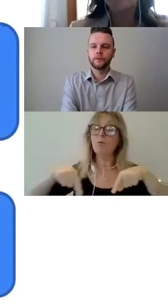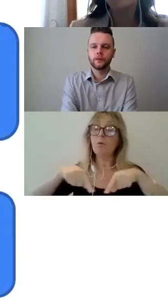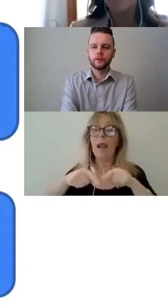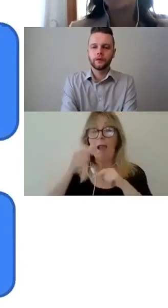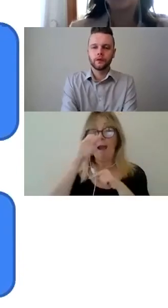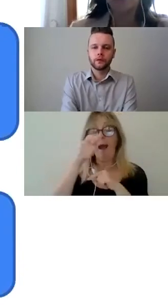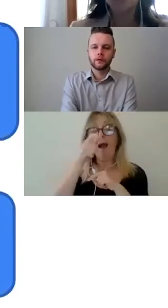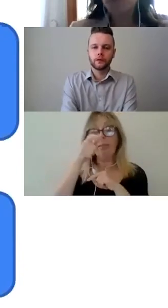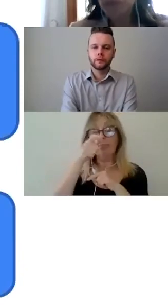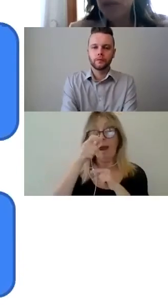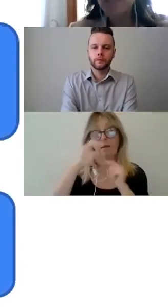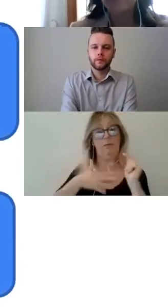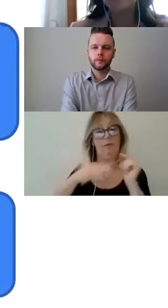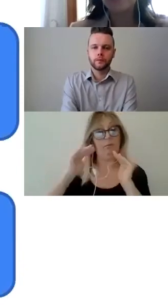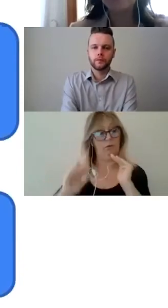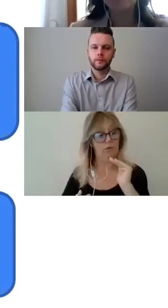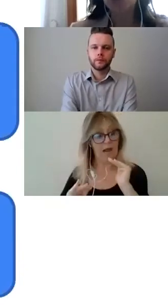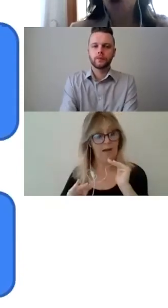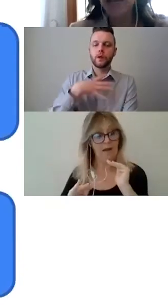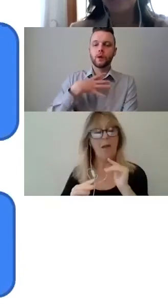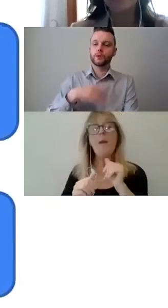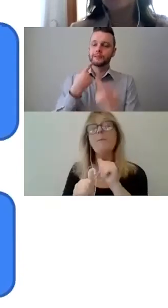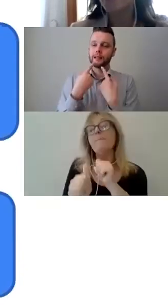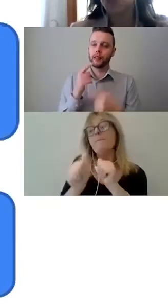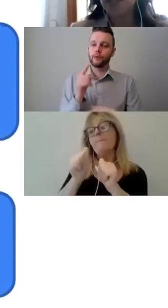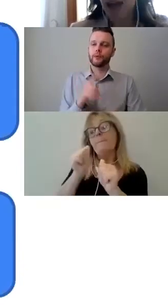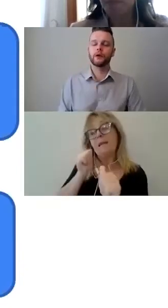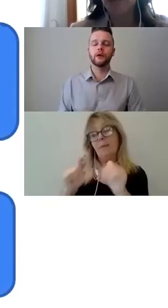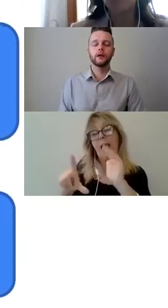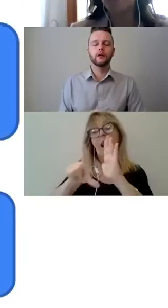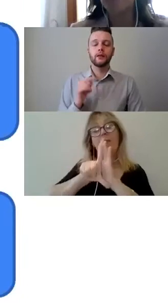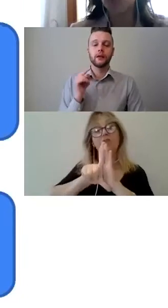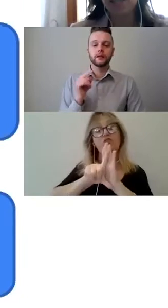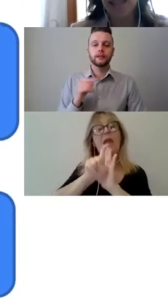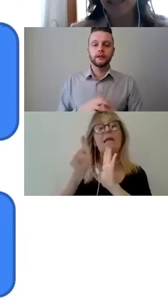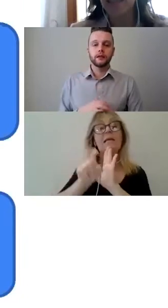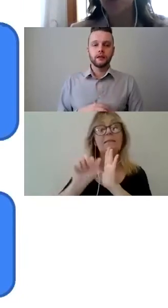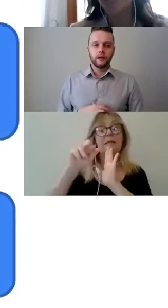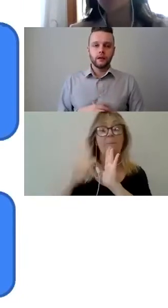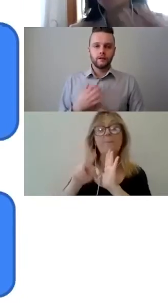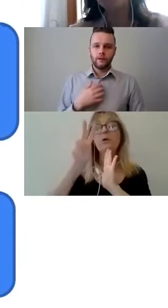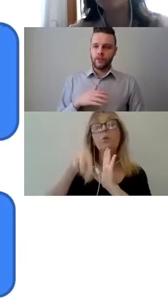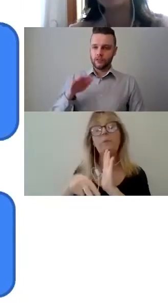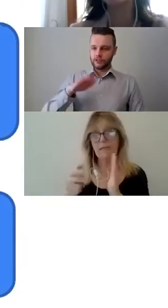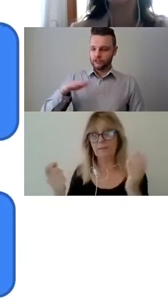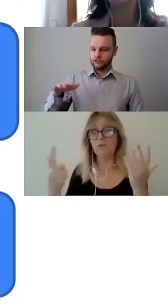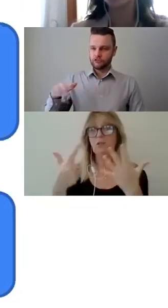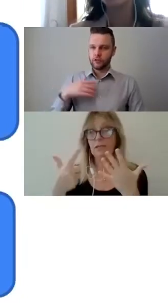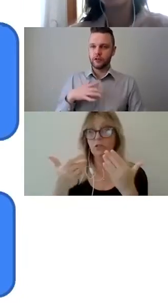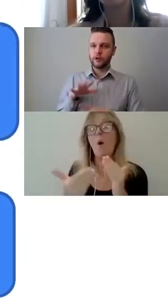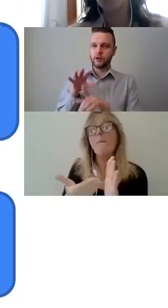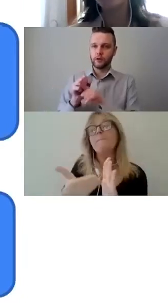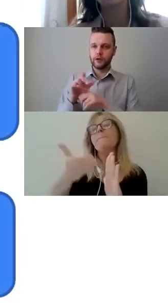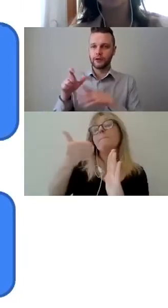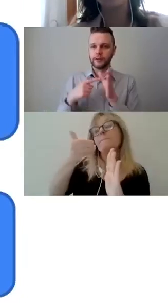I would like to tell you that as far as the children court in Catania,